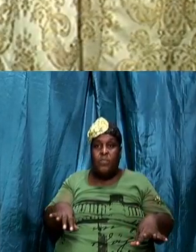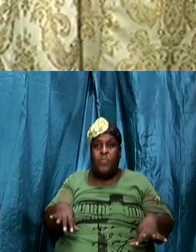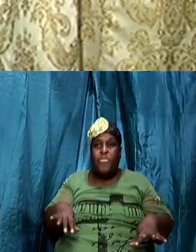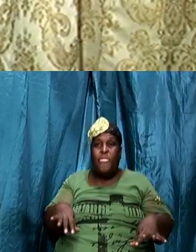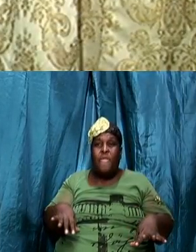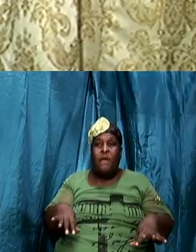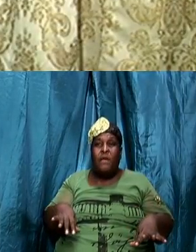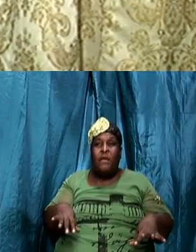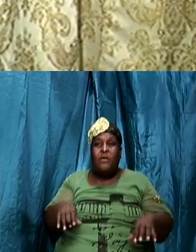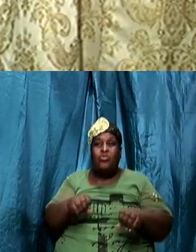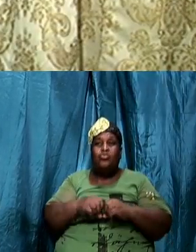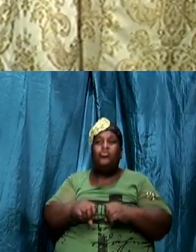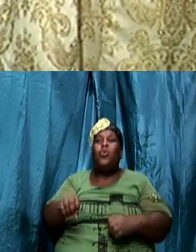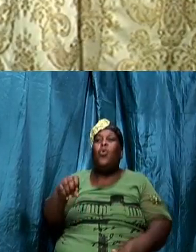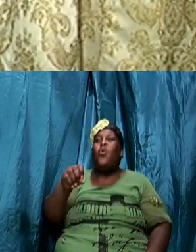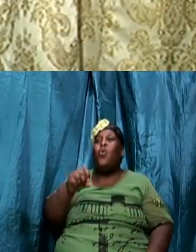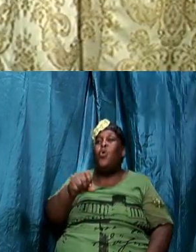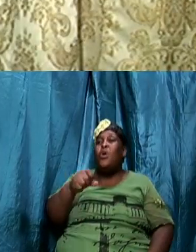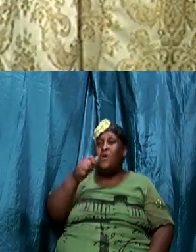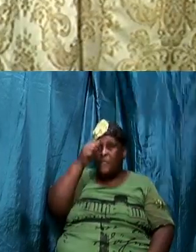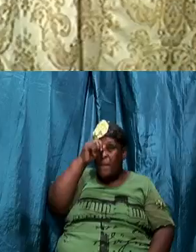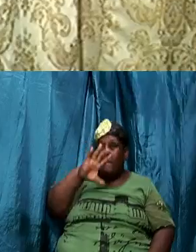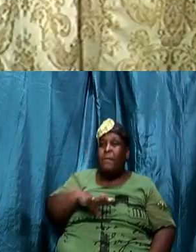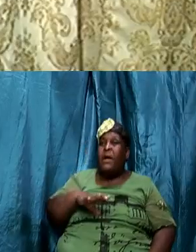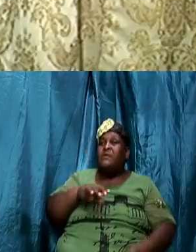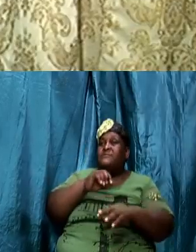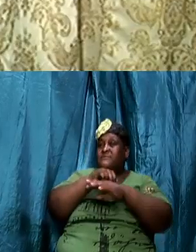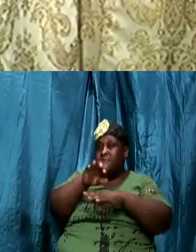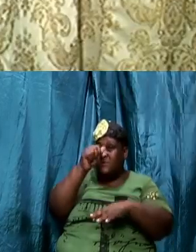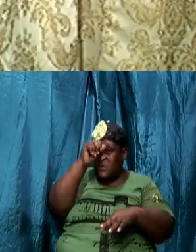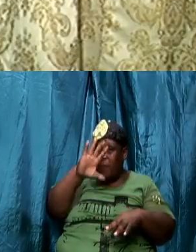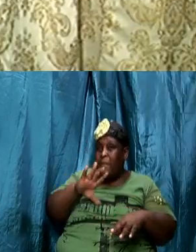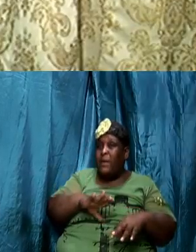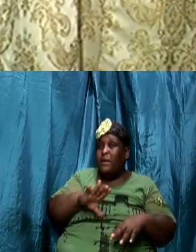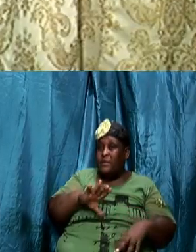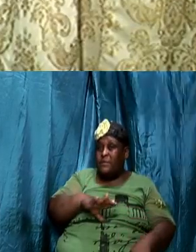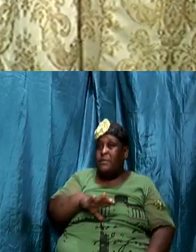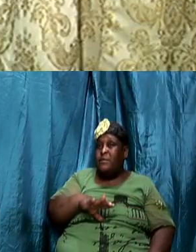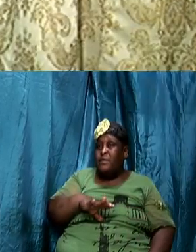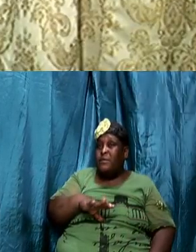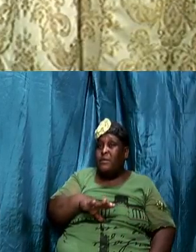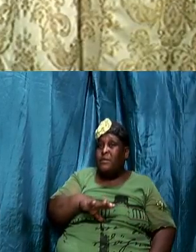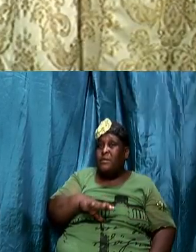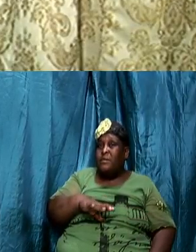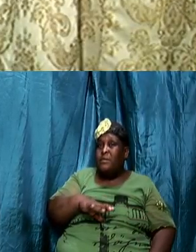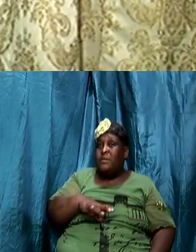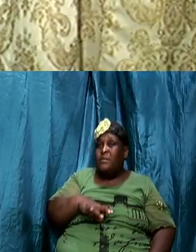And so Balak sent some men of